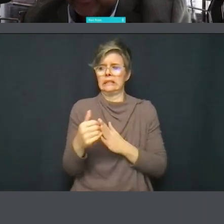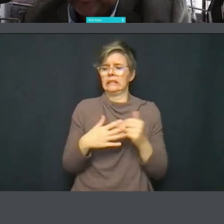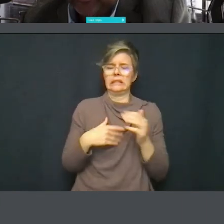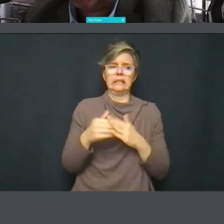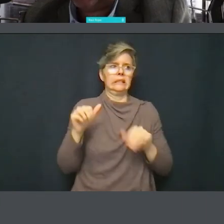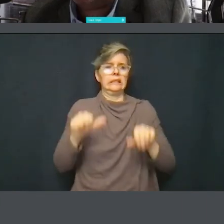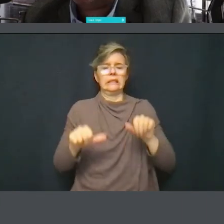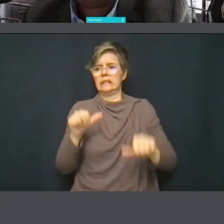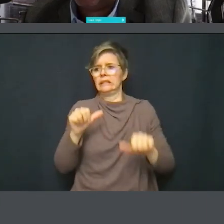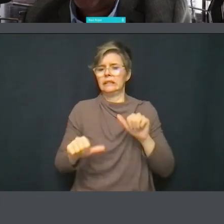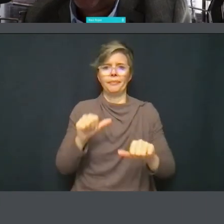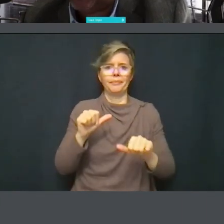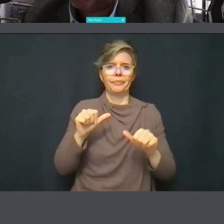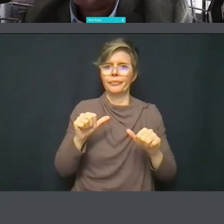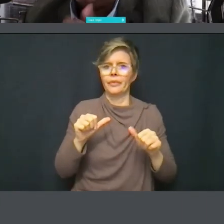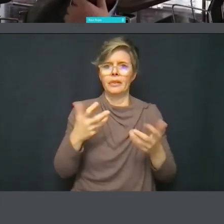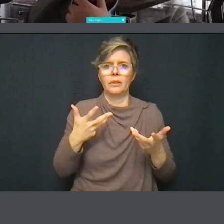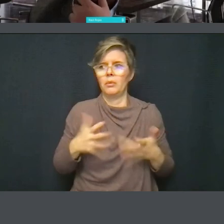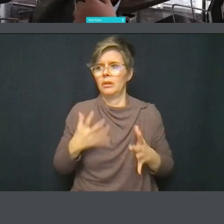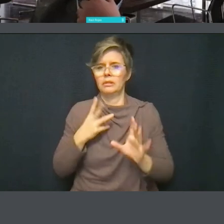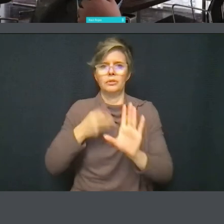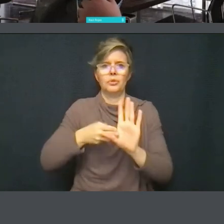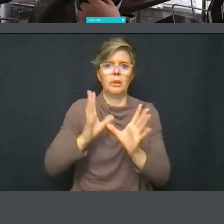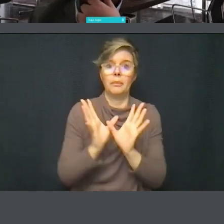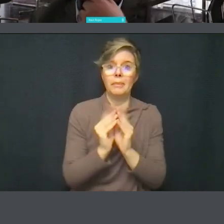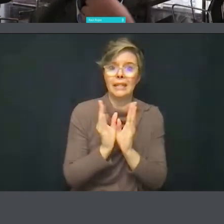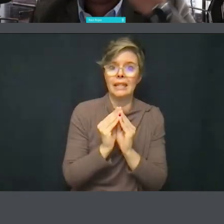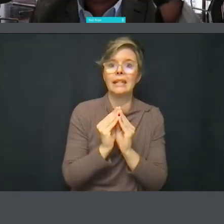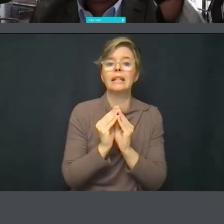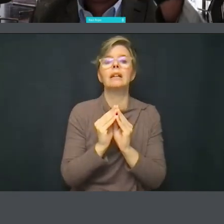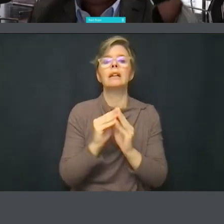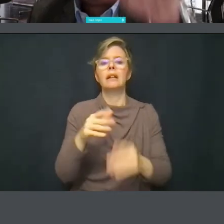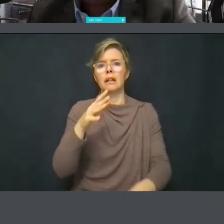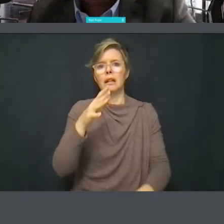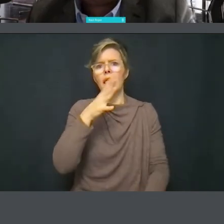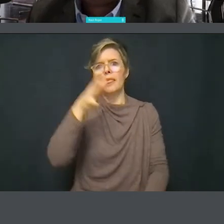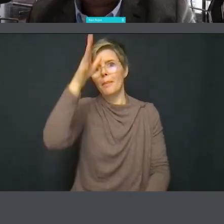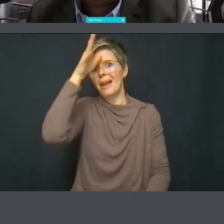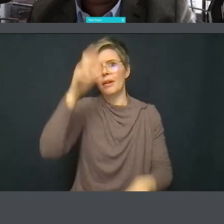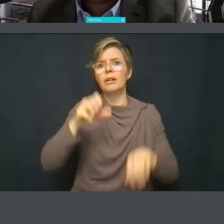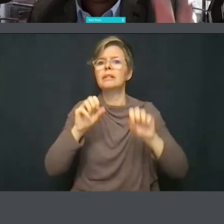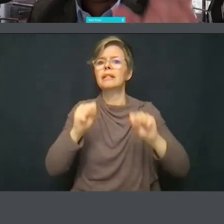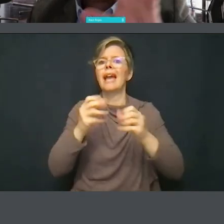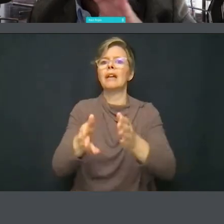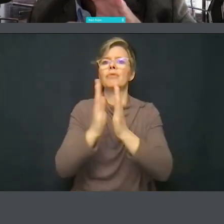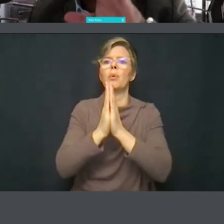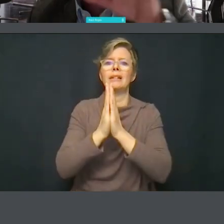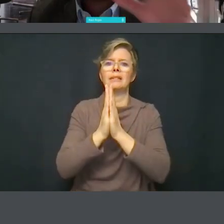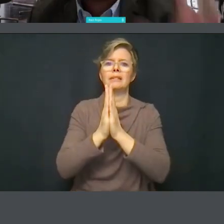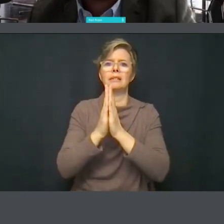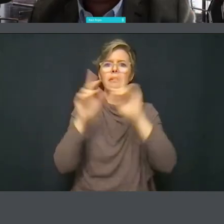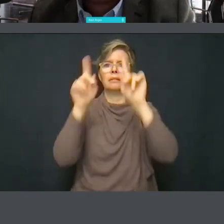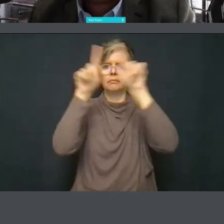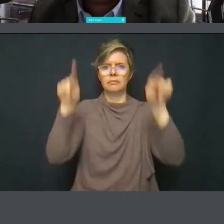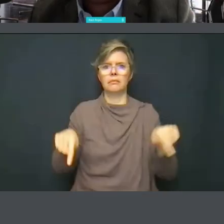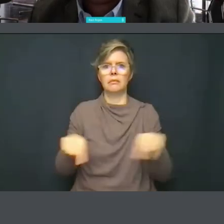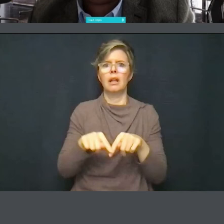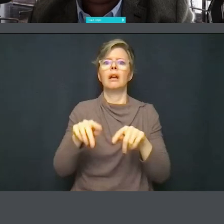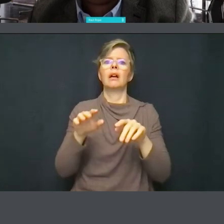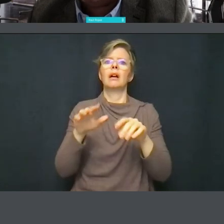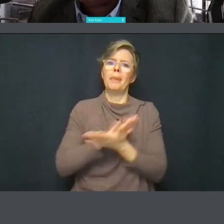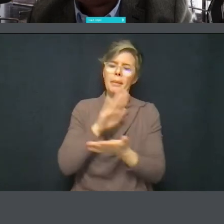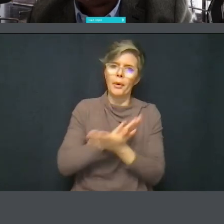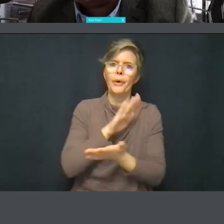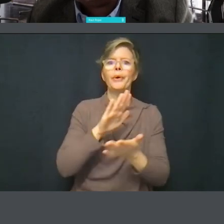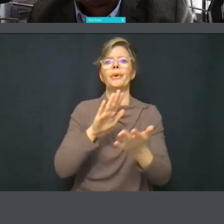public school, parents have the right by federal law to request information in their language and to have an interpreter there who can